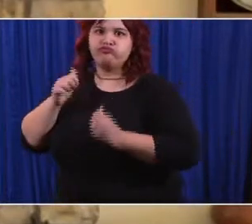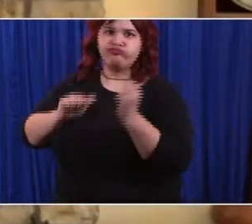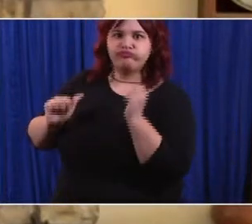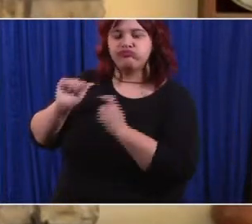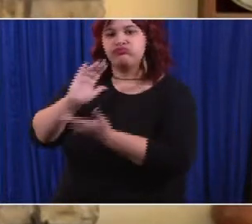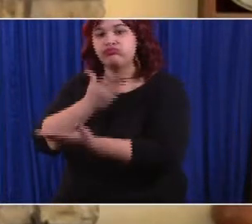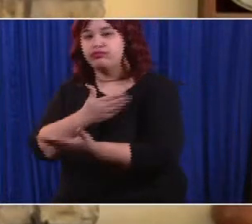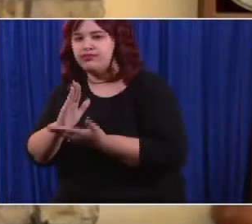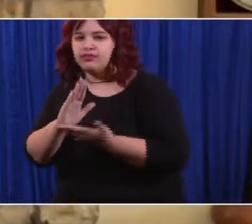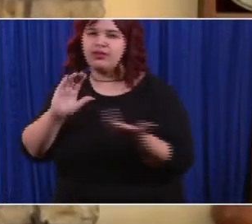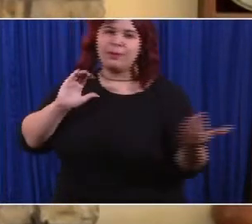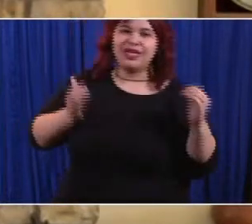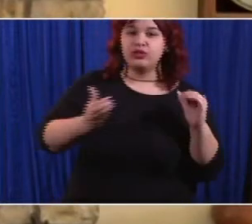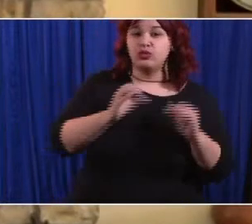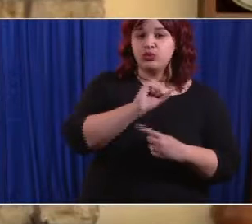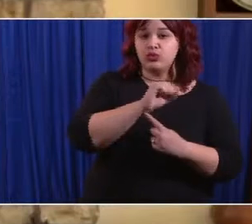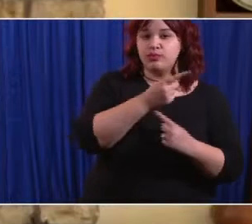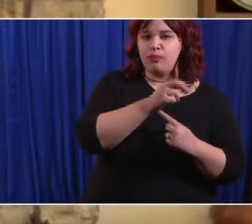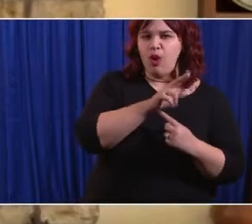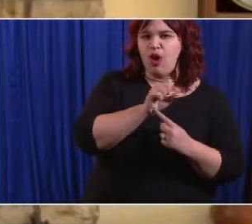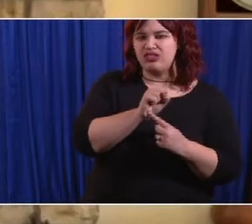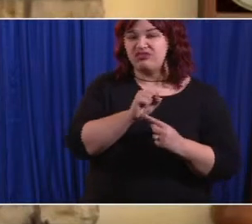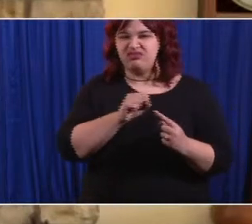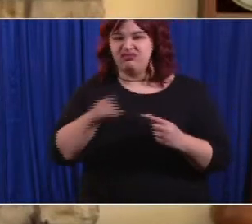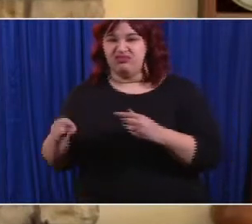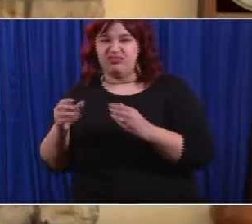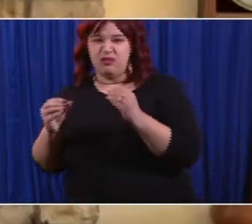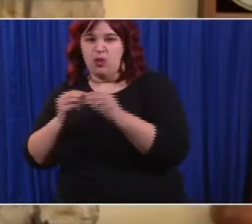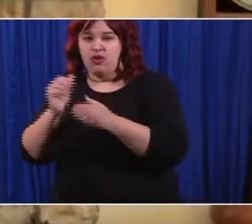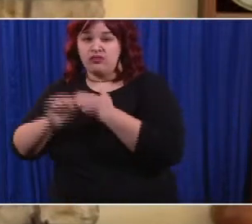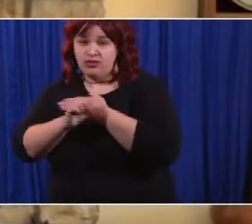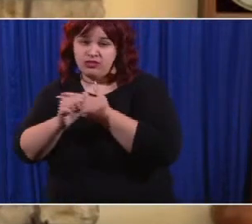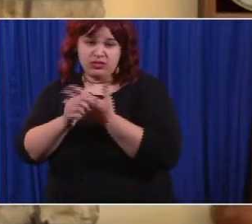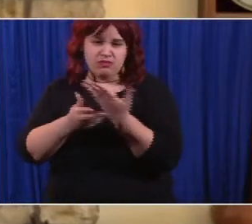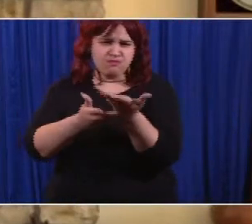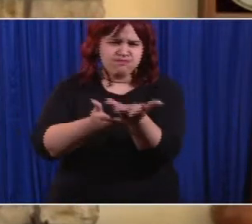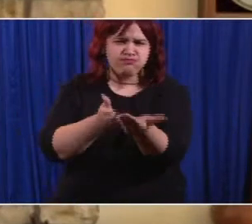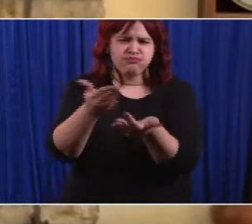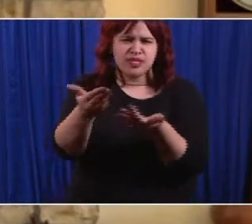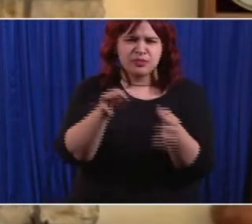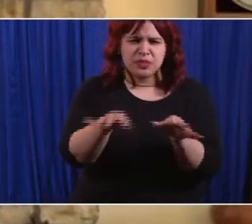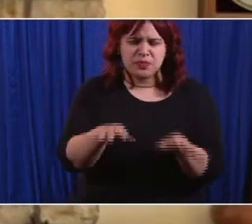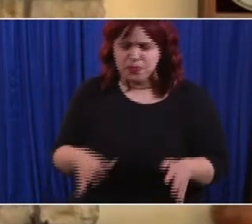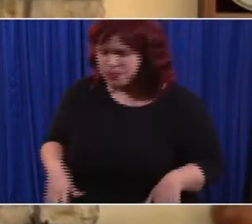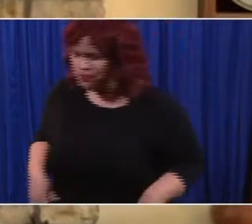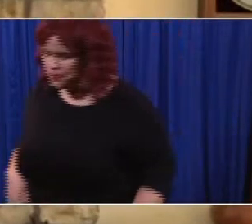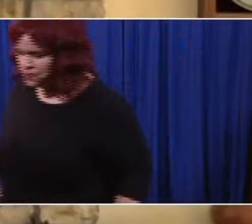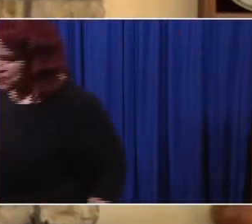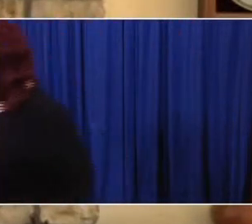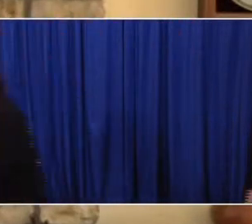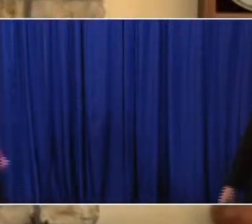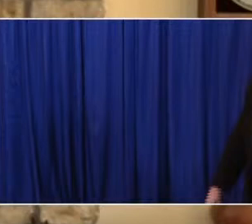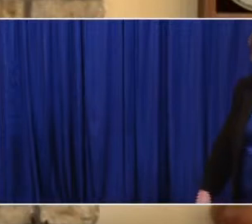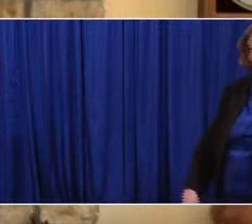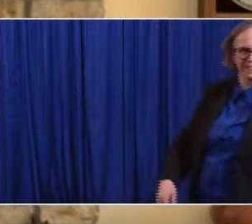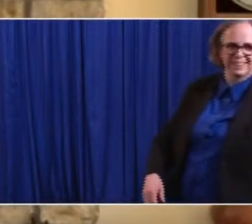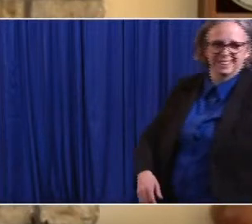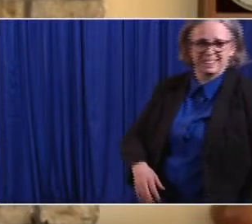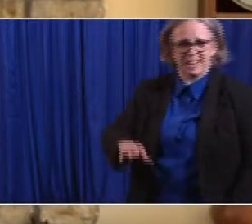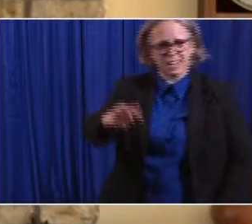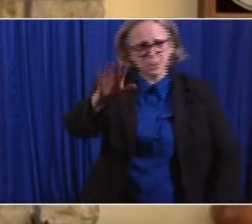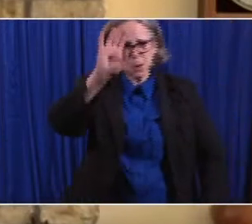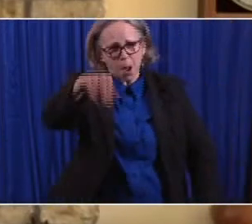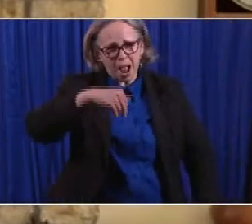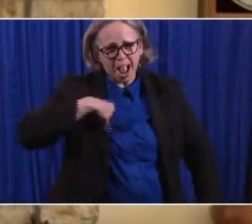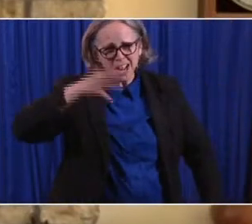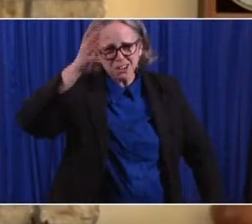lot of musicals and plays from my grandchildren at school, this is